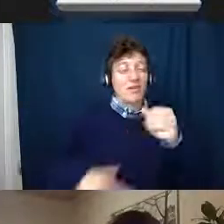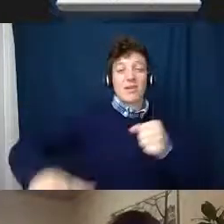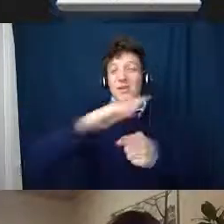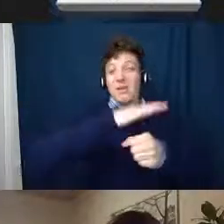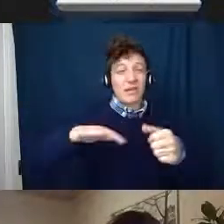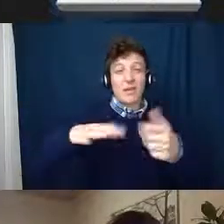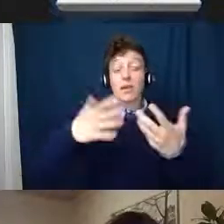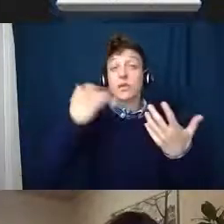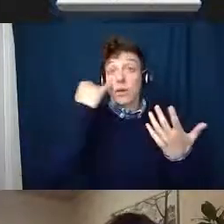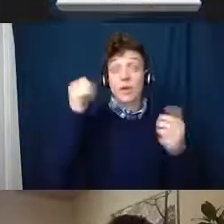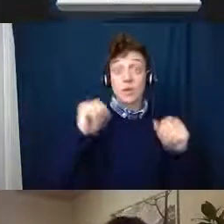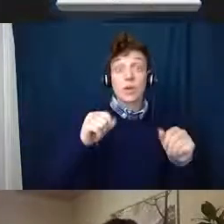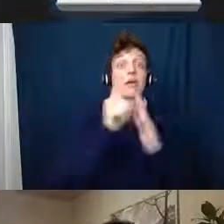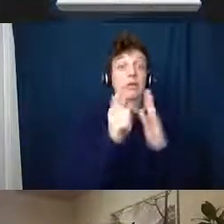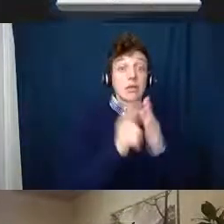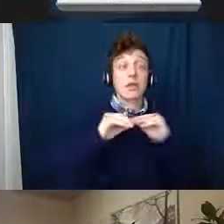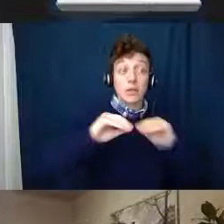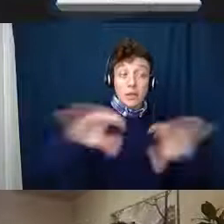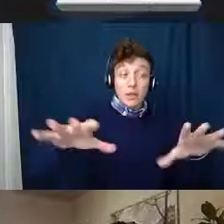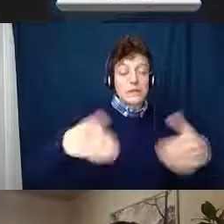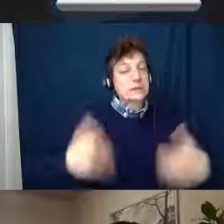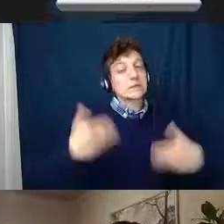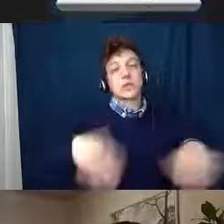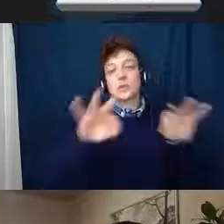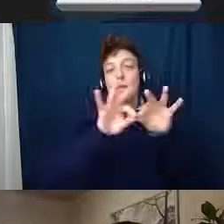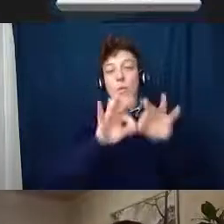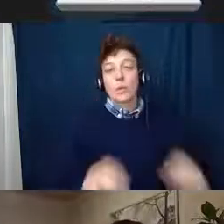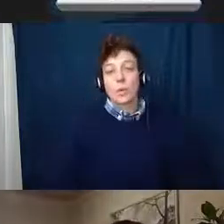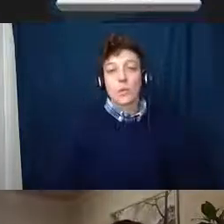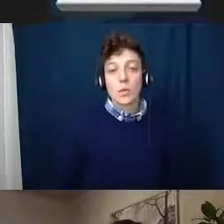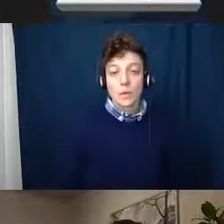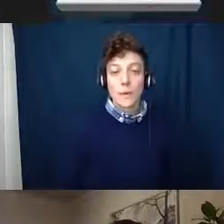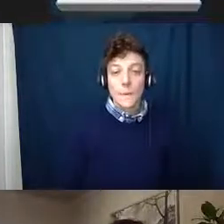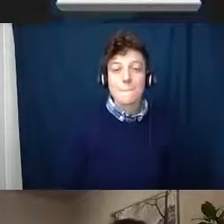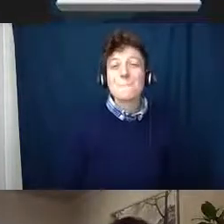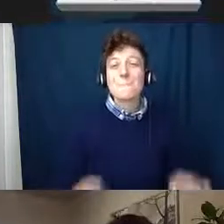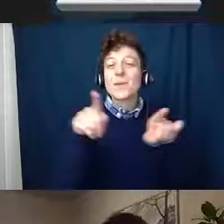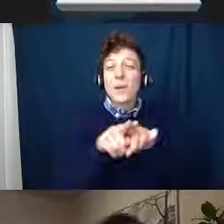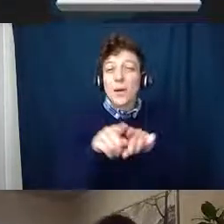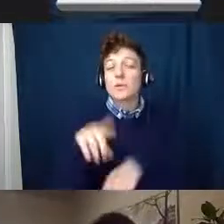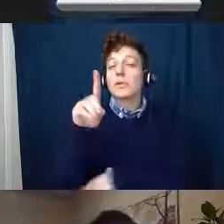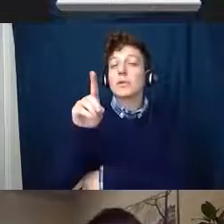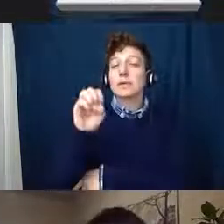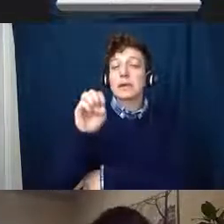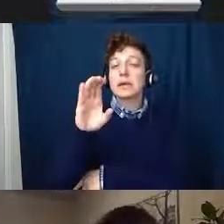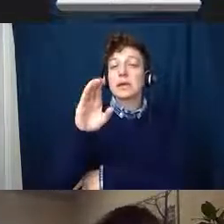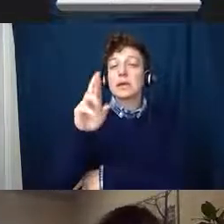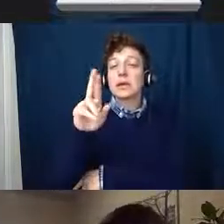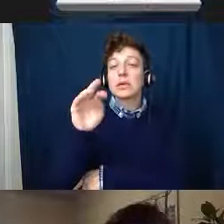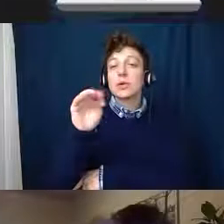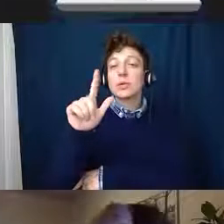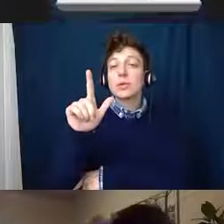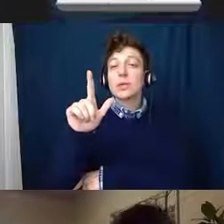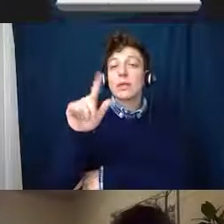legalization would be really key. And also decriminalizing syringe possession